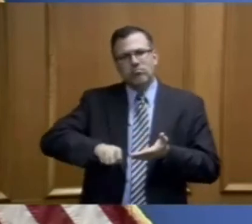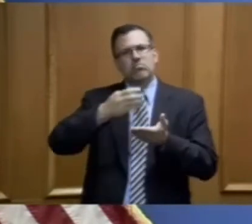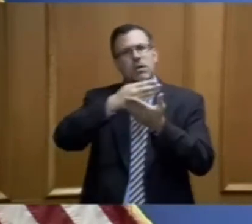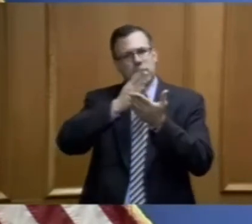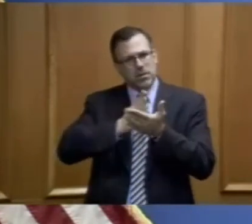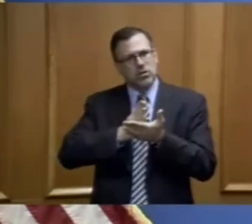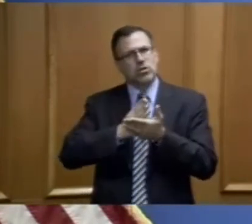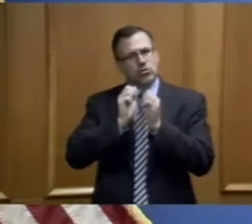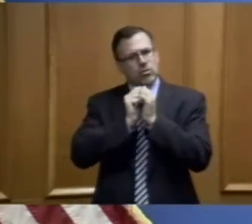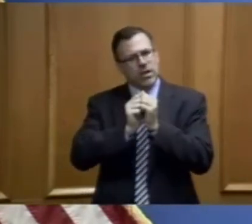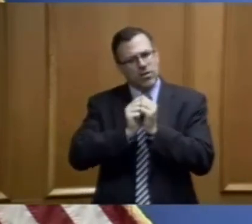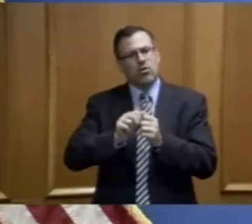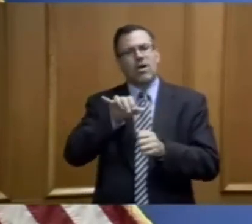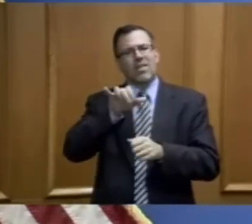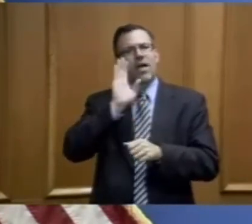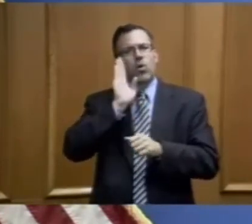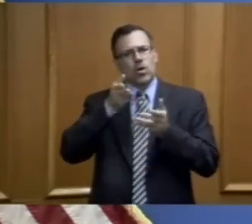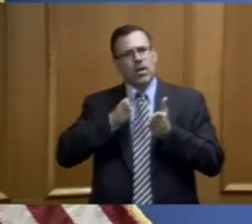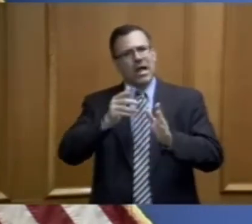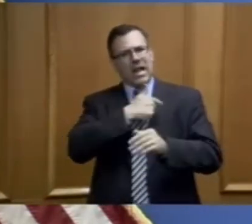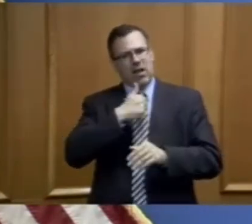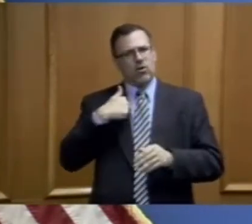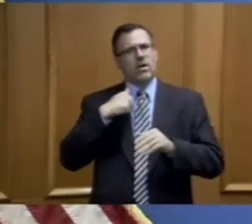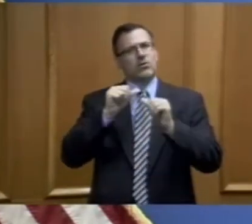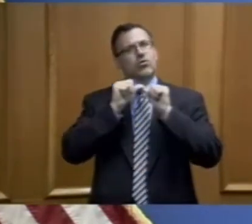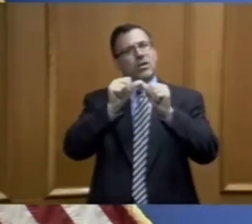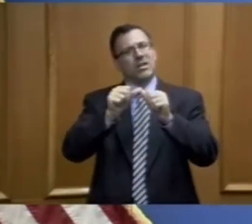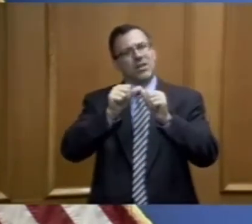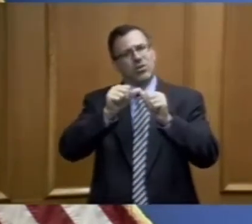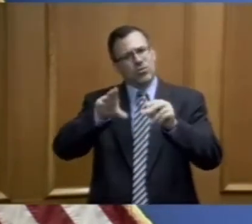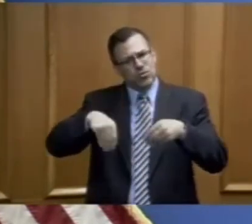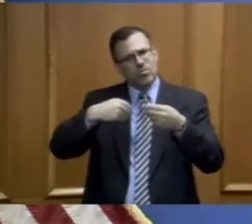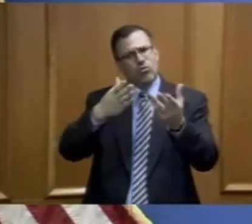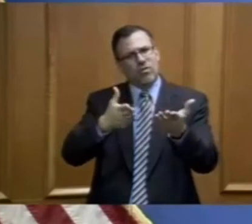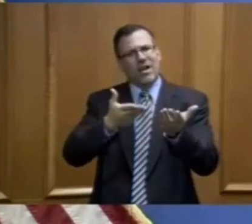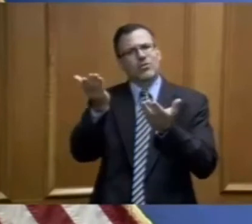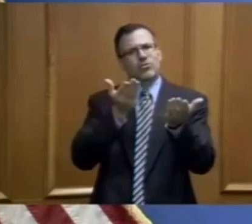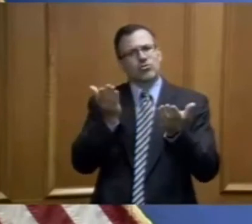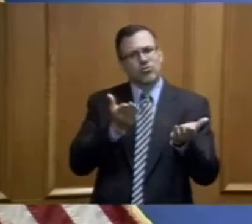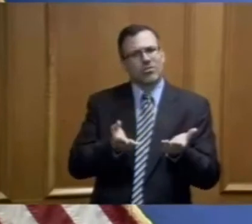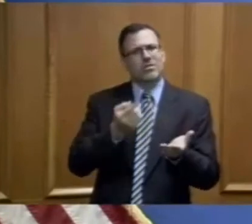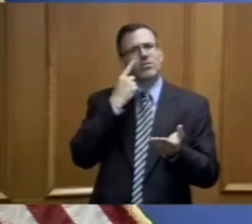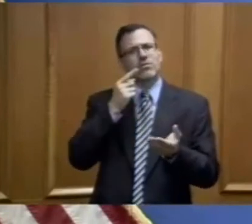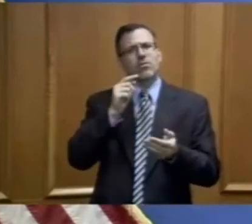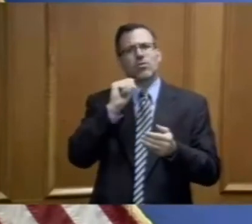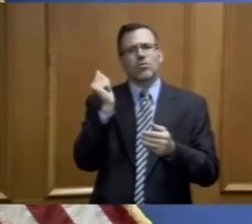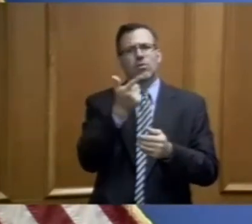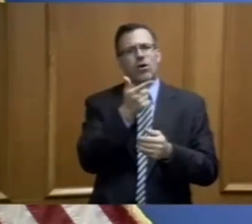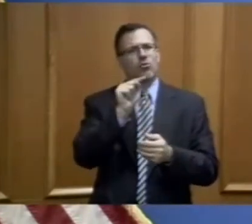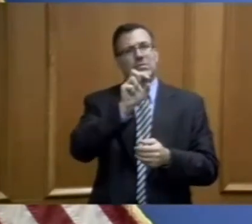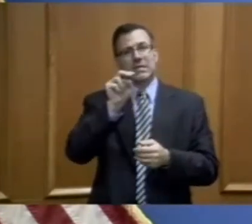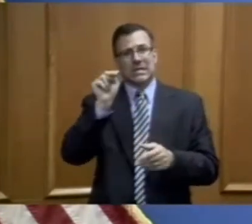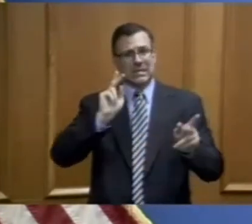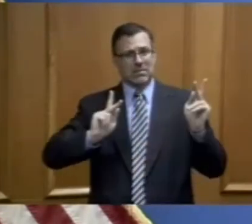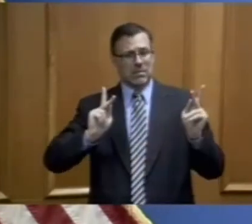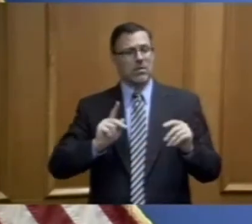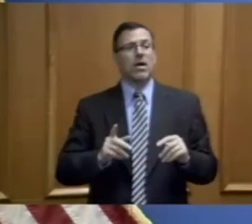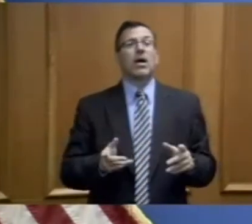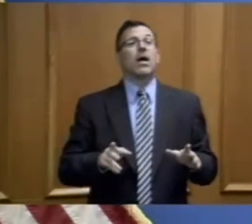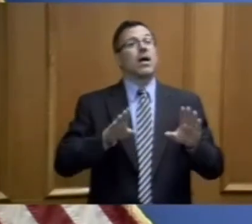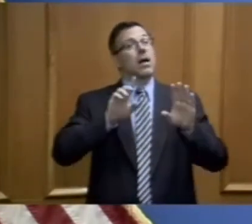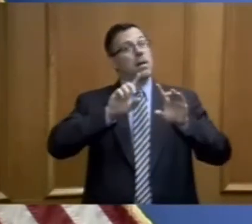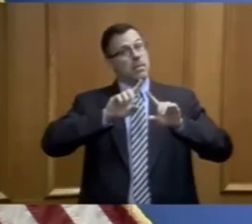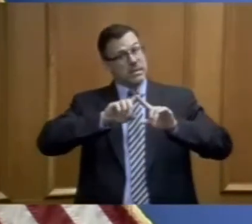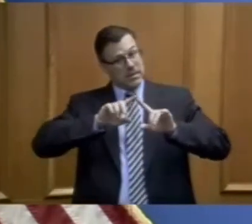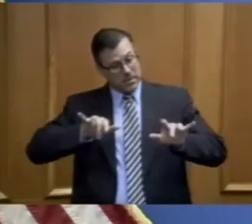will allow us to continue to serve Tennesseans in the way that they need to be served, but at the same time